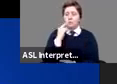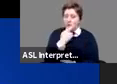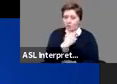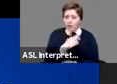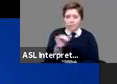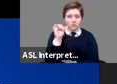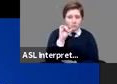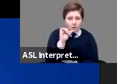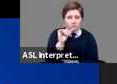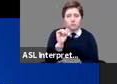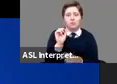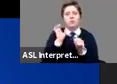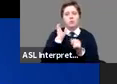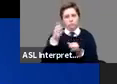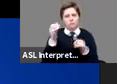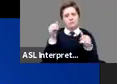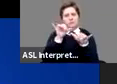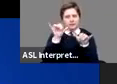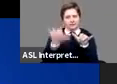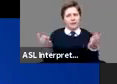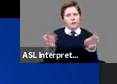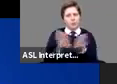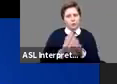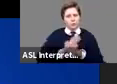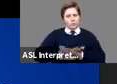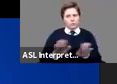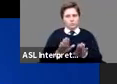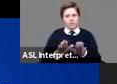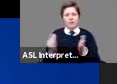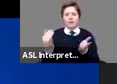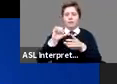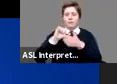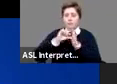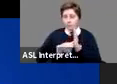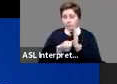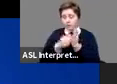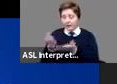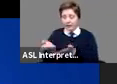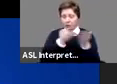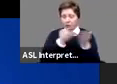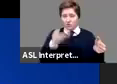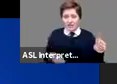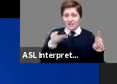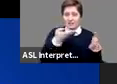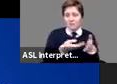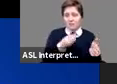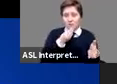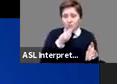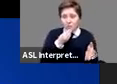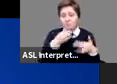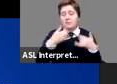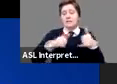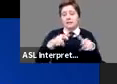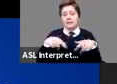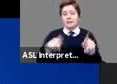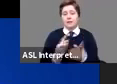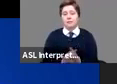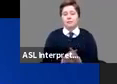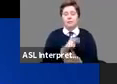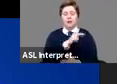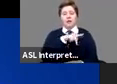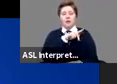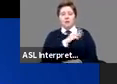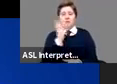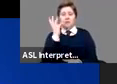for the future, but again, want to stress that carryout and delivery services are still permitted. Personal appearance